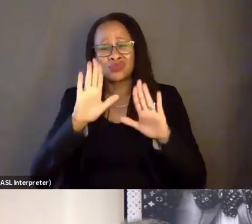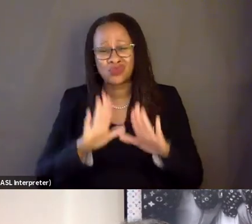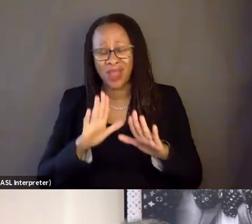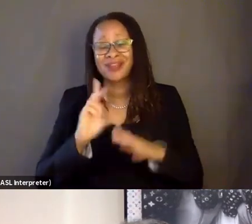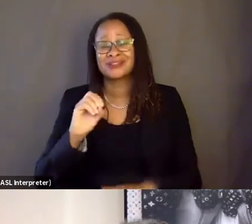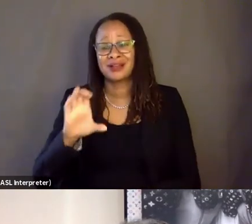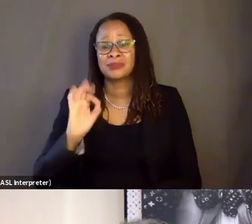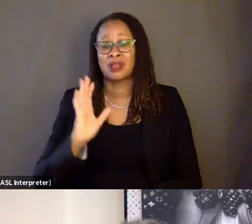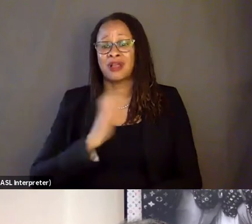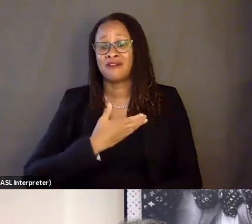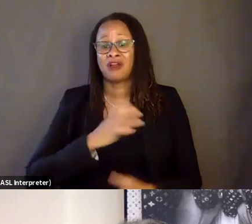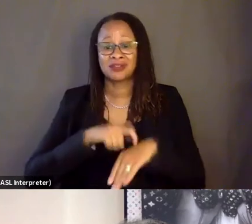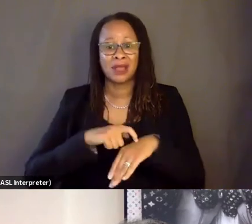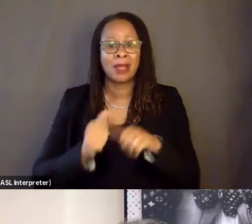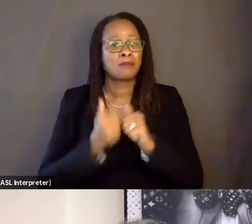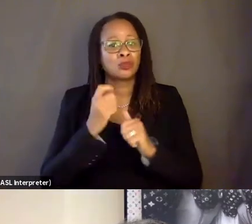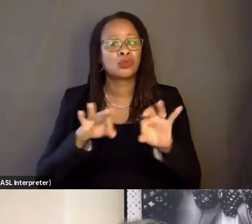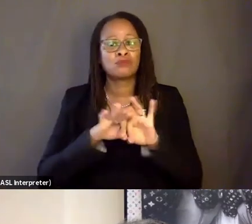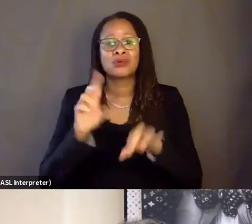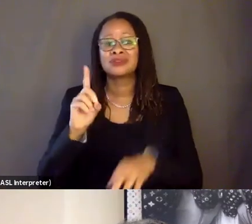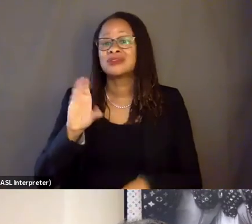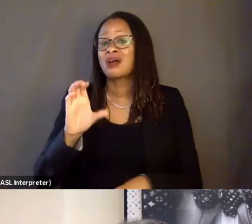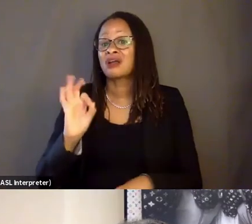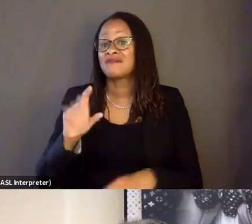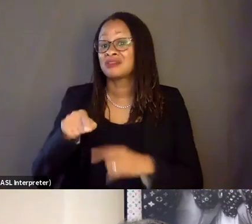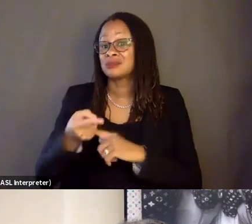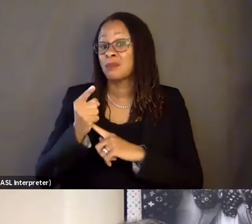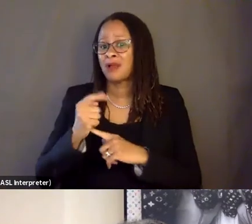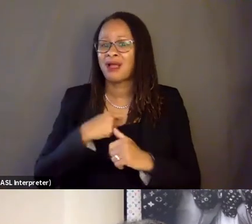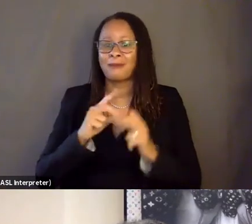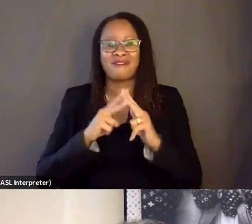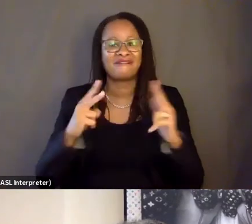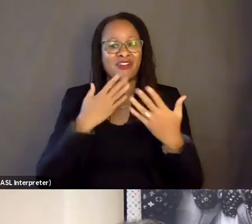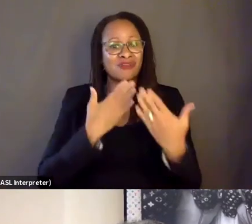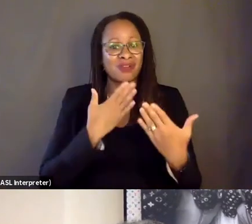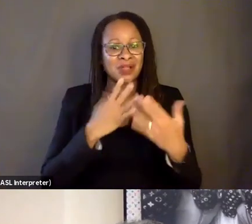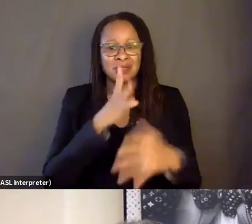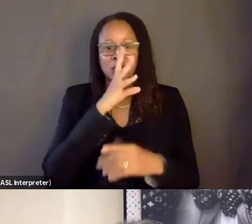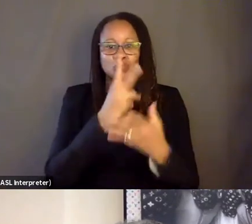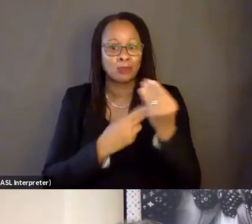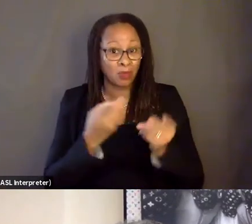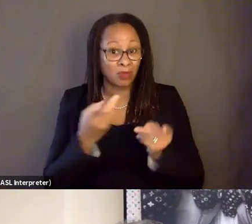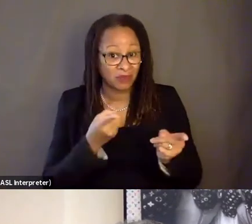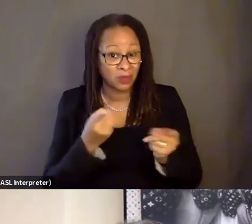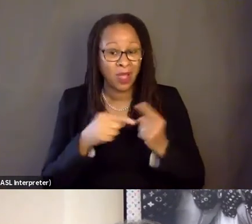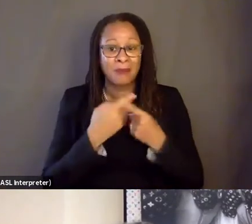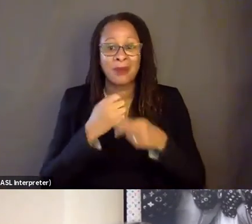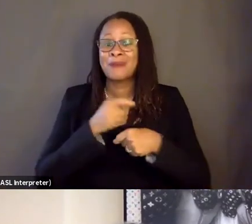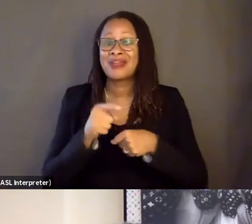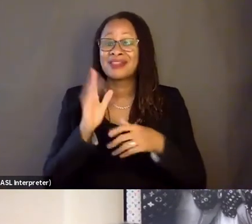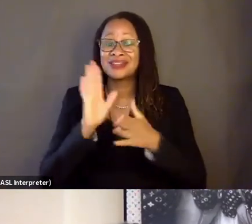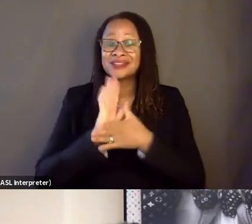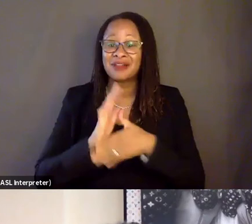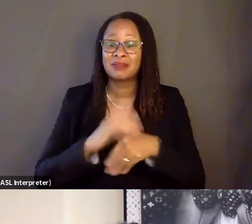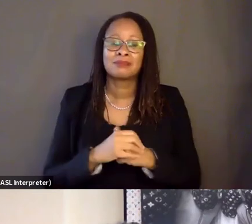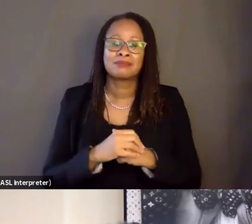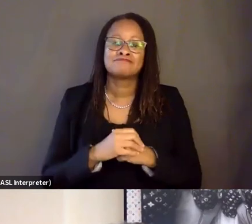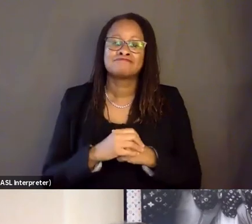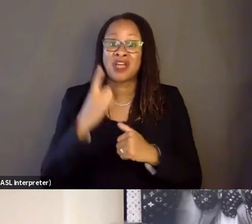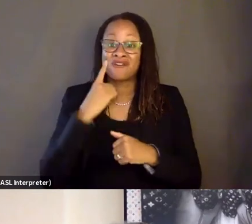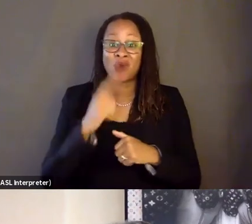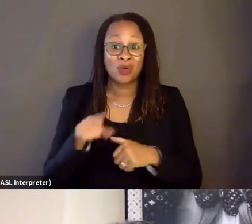important documentaries of this moment. And I'm incredibly grateful to get to talk to both of you about making this film. And for